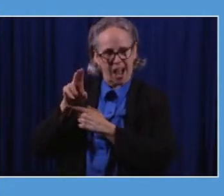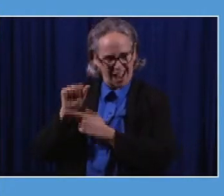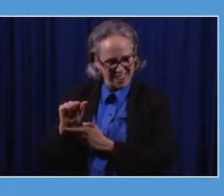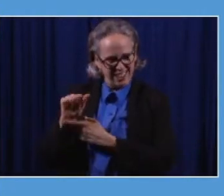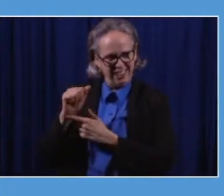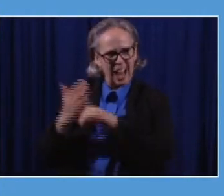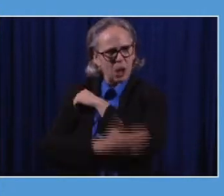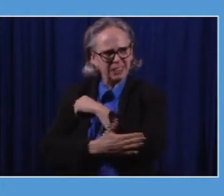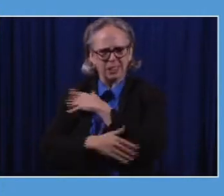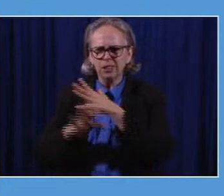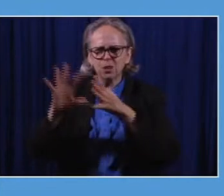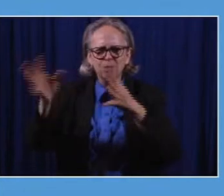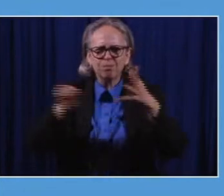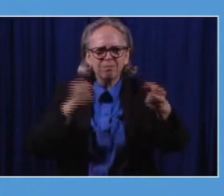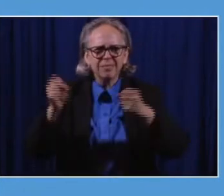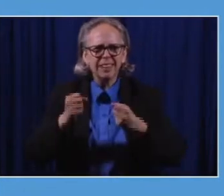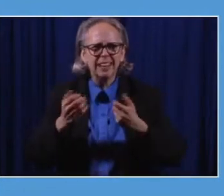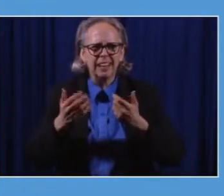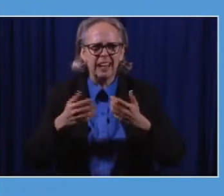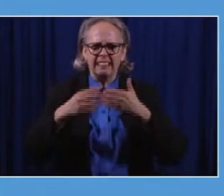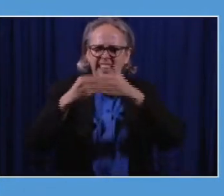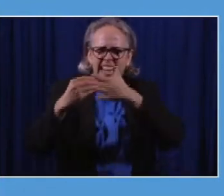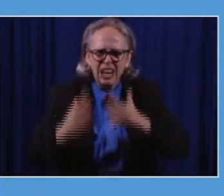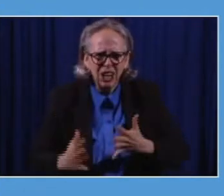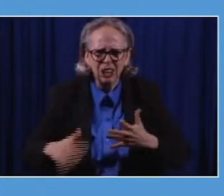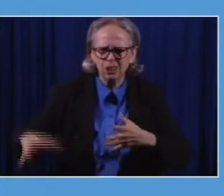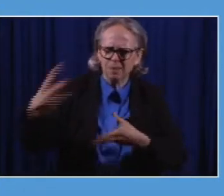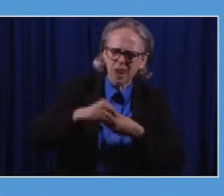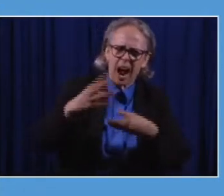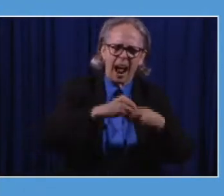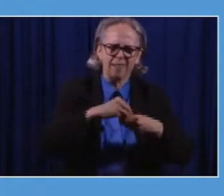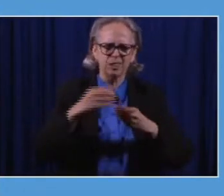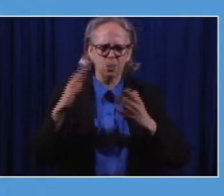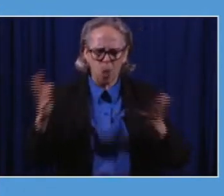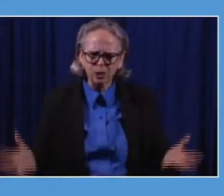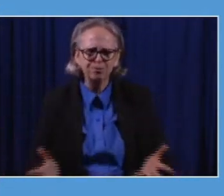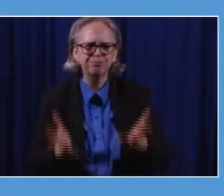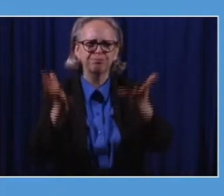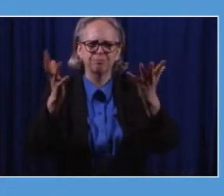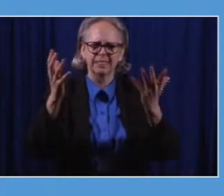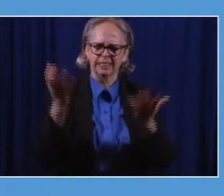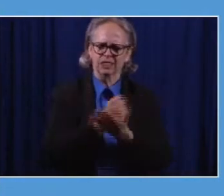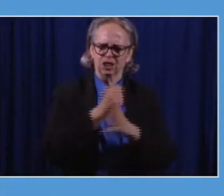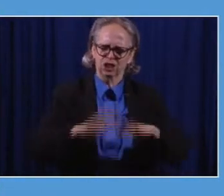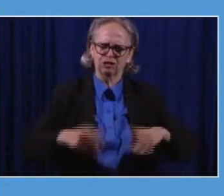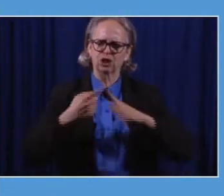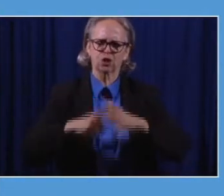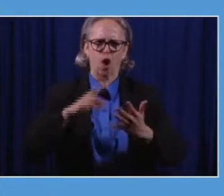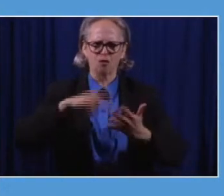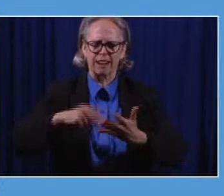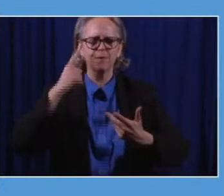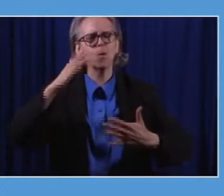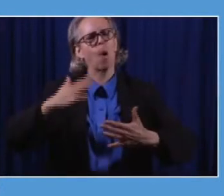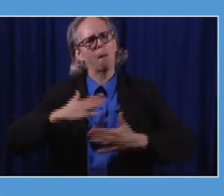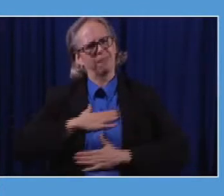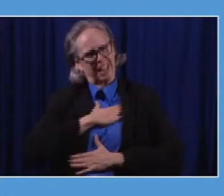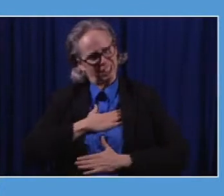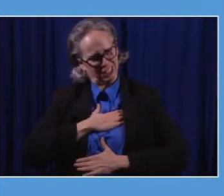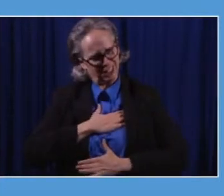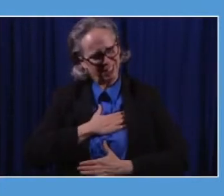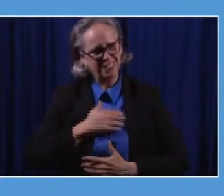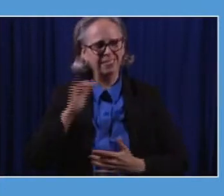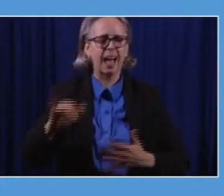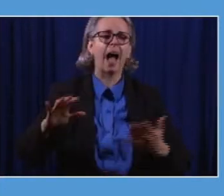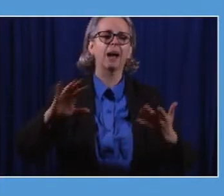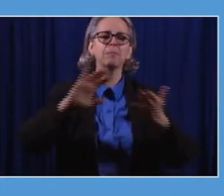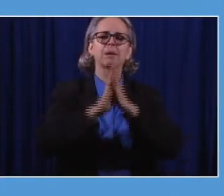to inspire a love of learning. When we encourage kids to read for pleasure, they become lifelong learners, and that's ultimately what we want for our community. Why